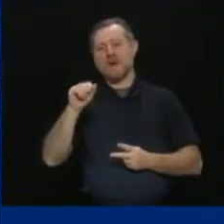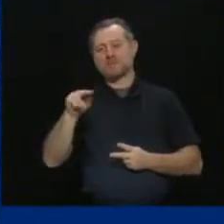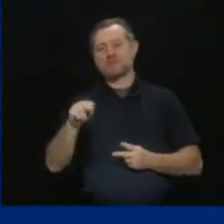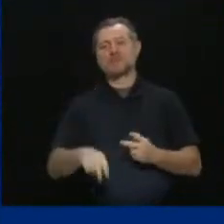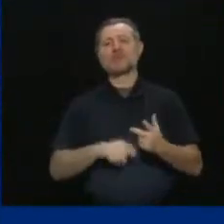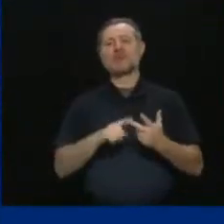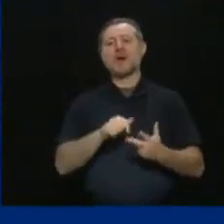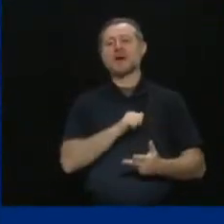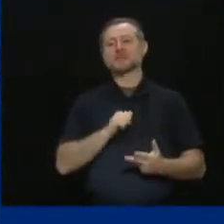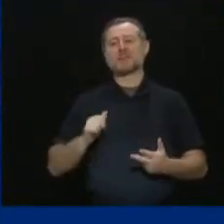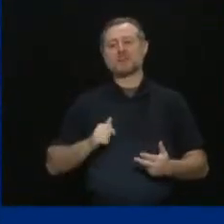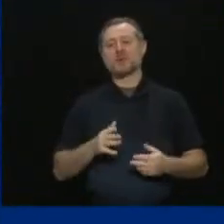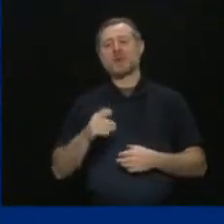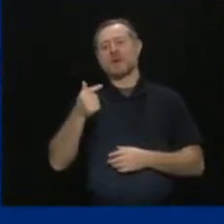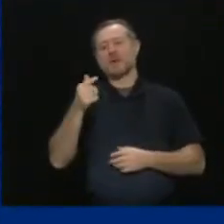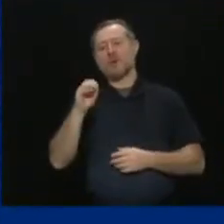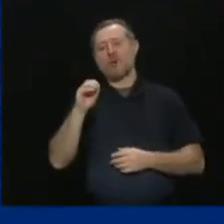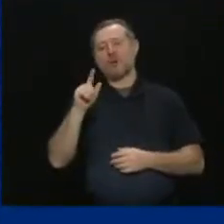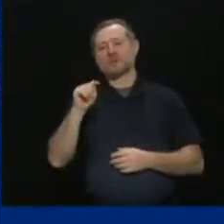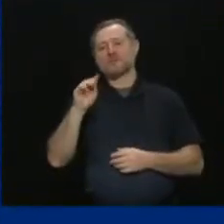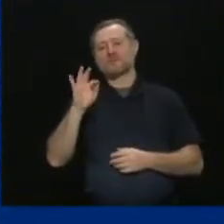Assembly Member Dick Gottfried.